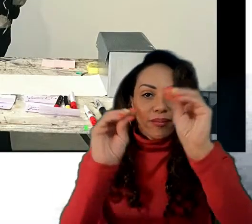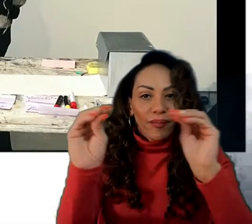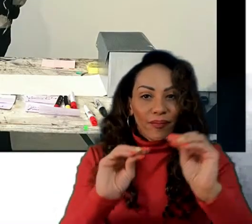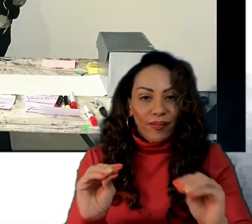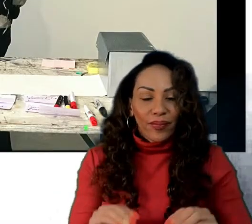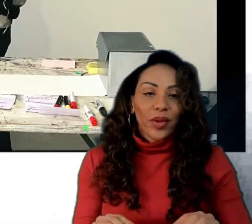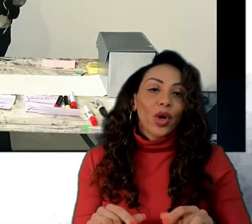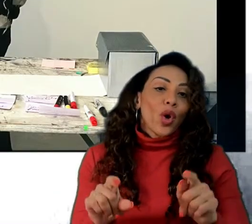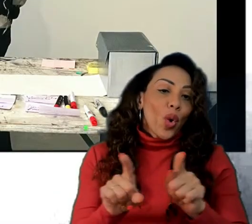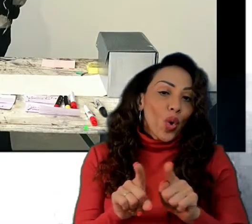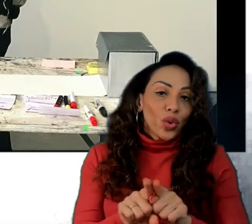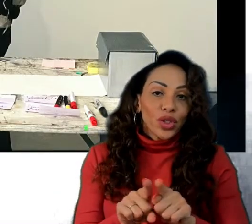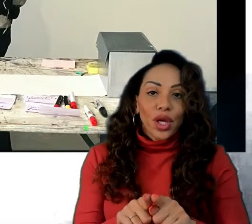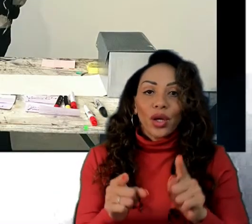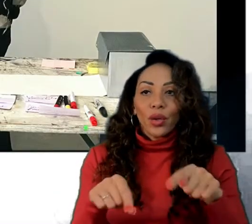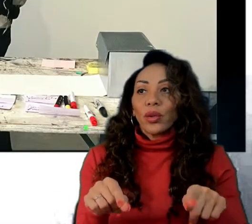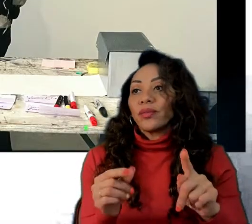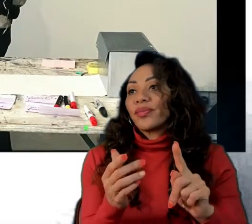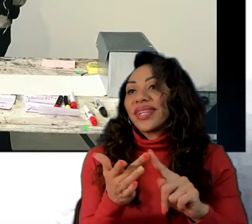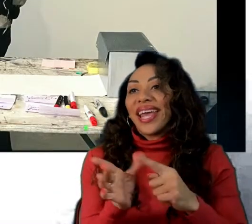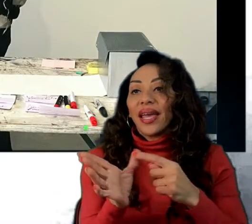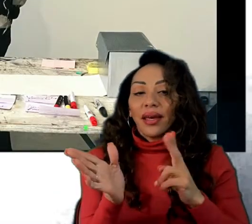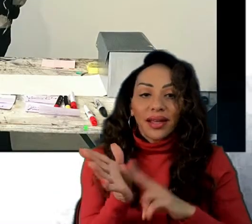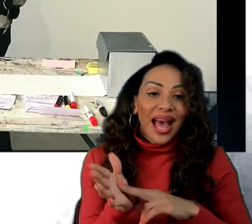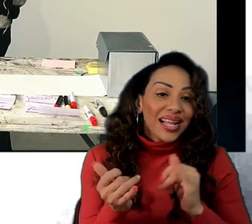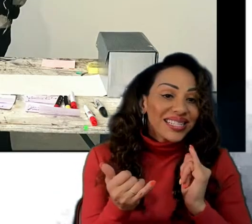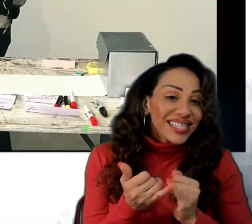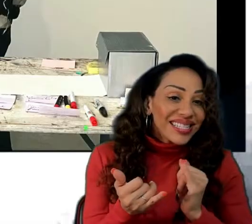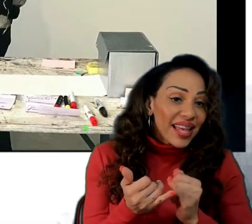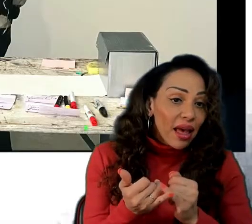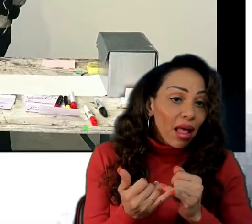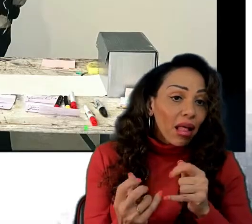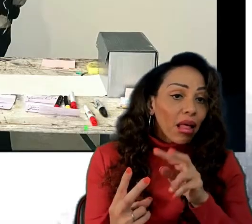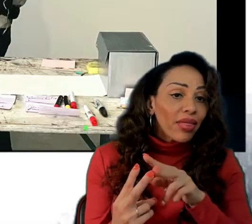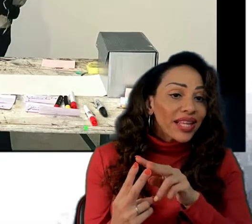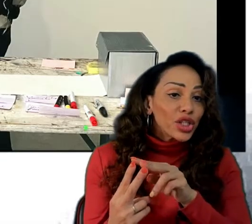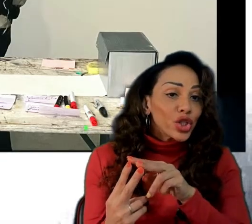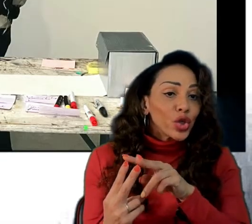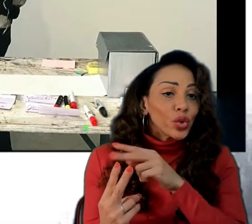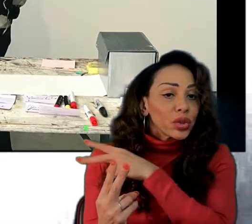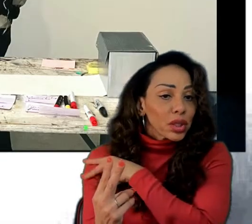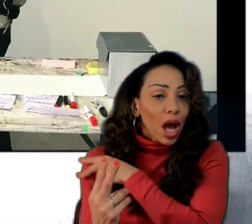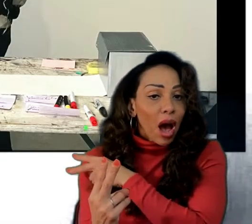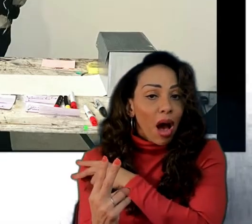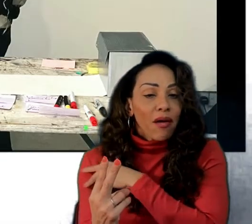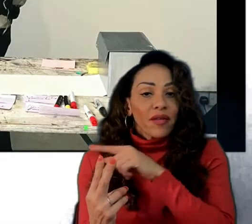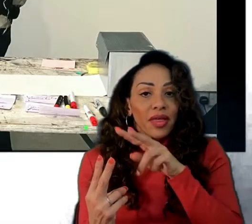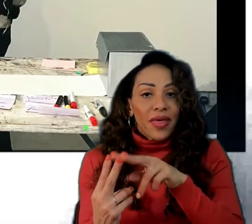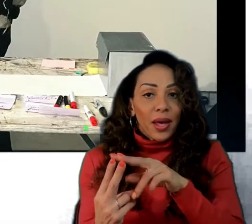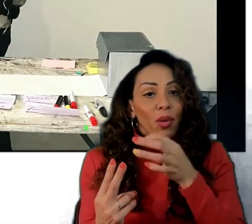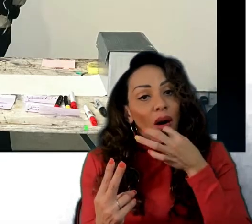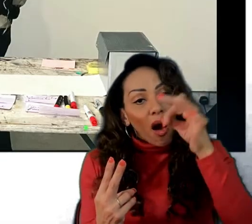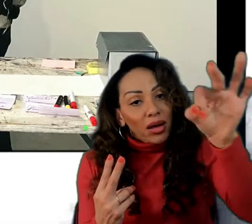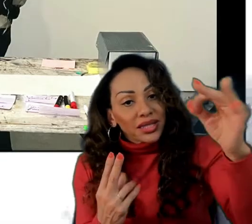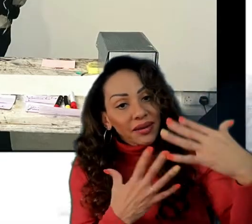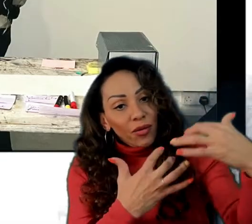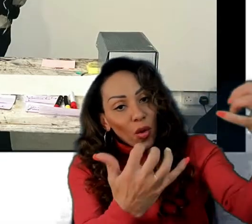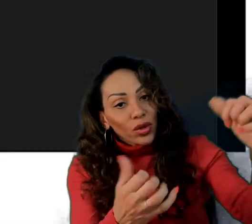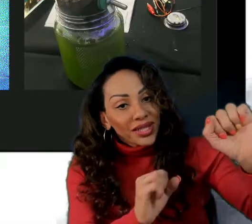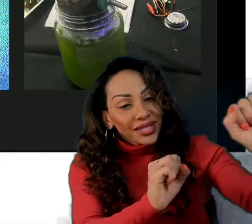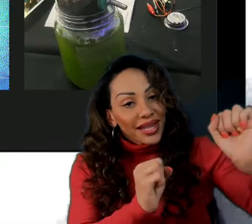Oni and Cecile were working at getting audience feedback and allowing people to input their ideas.